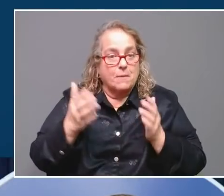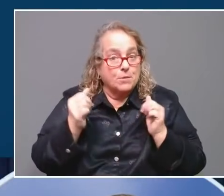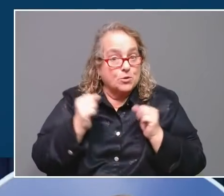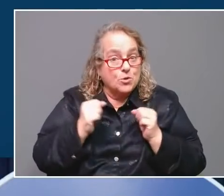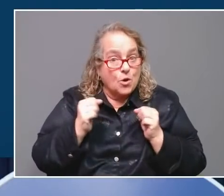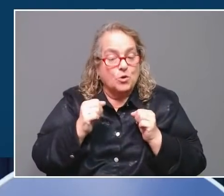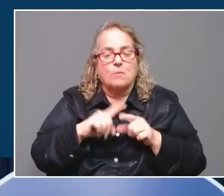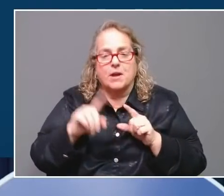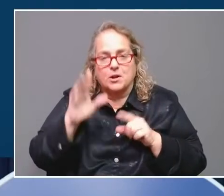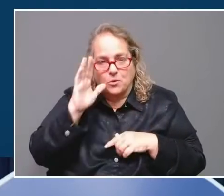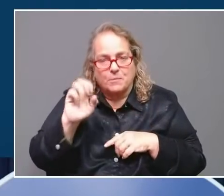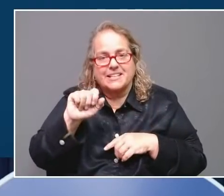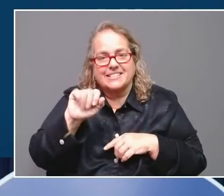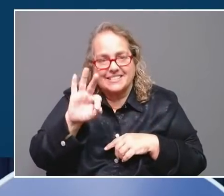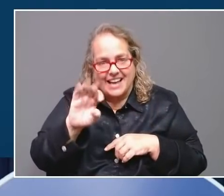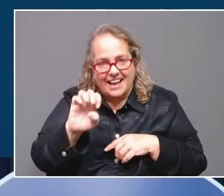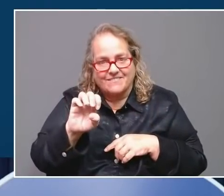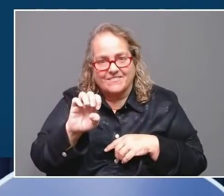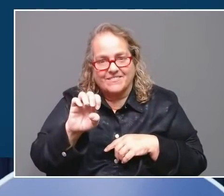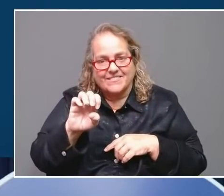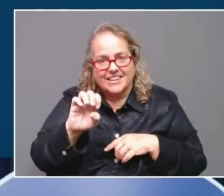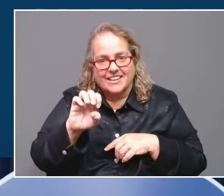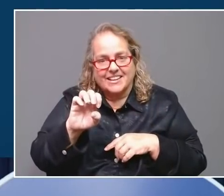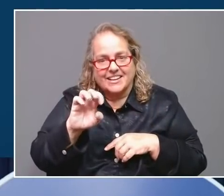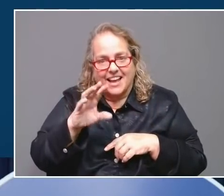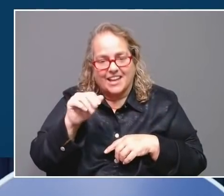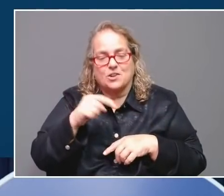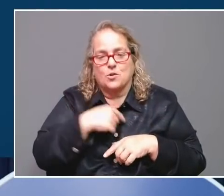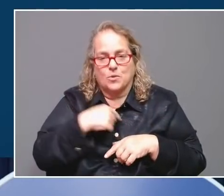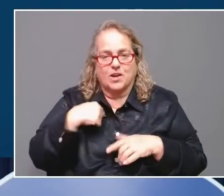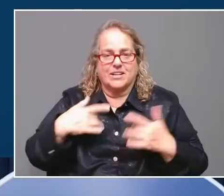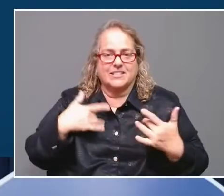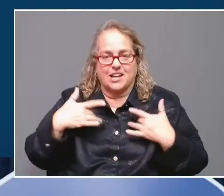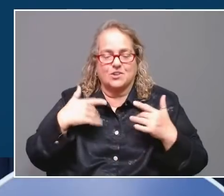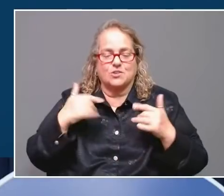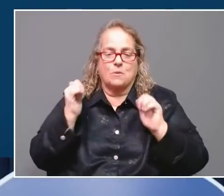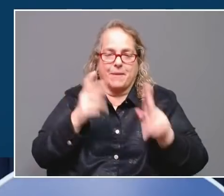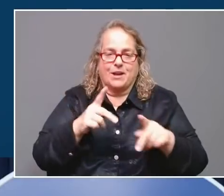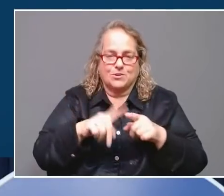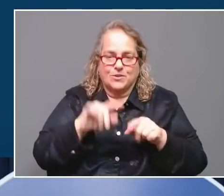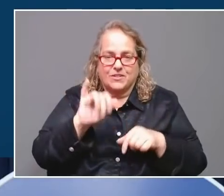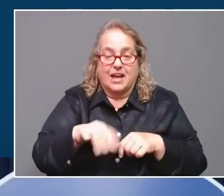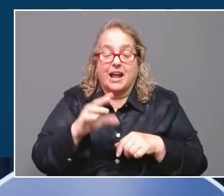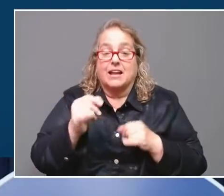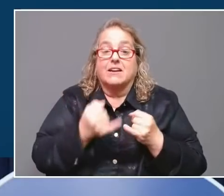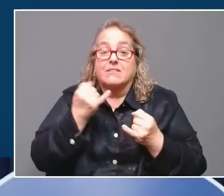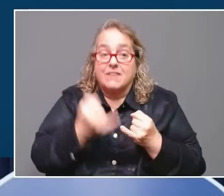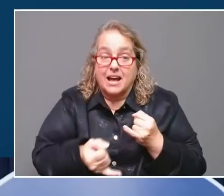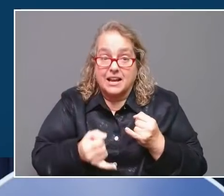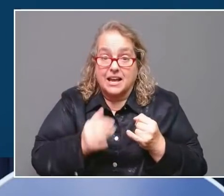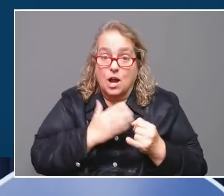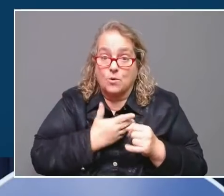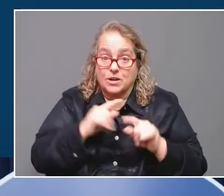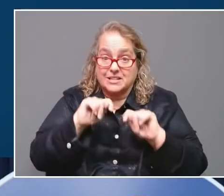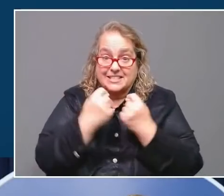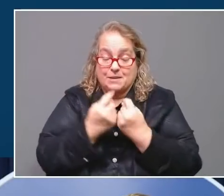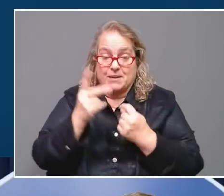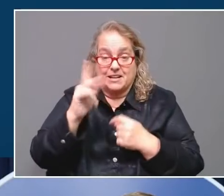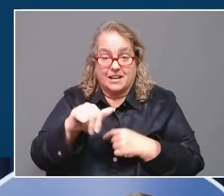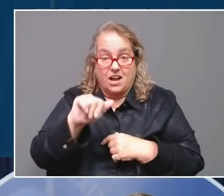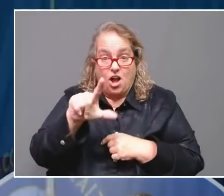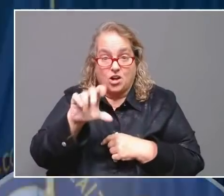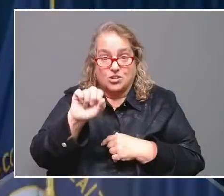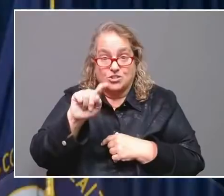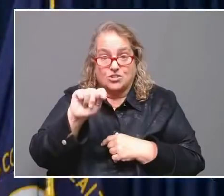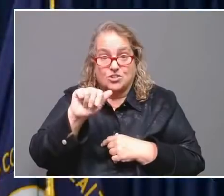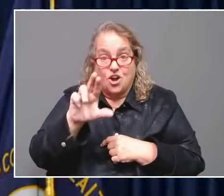safe, and we're excited to return to it. And finally, our team, Kentucky All-Star, an